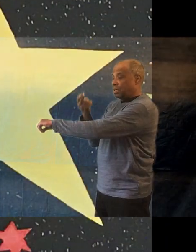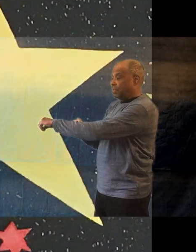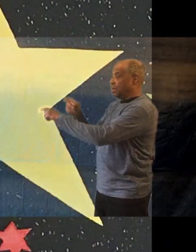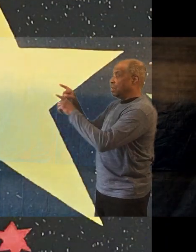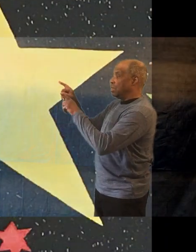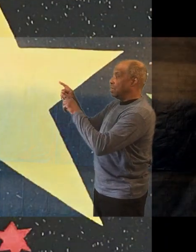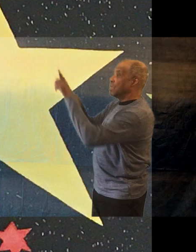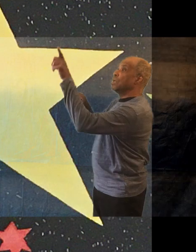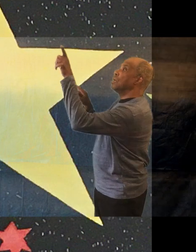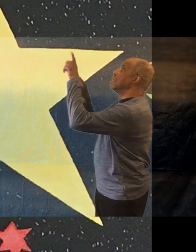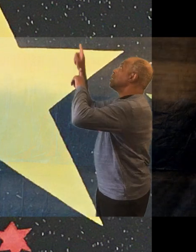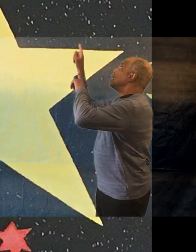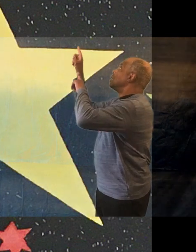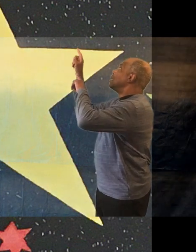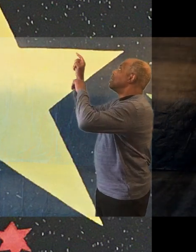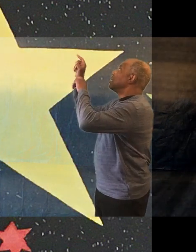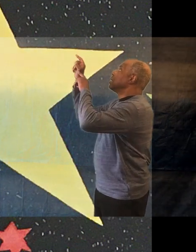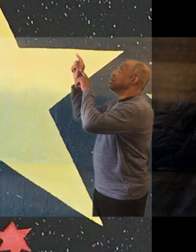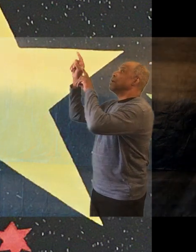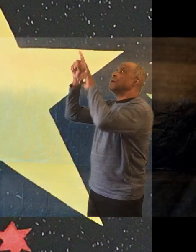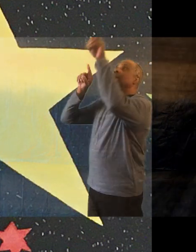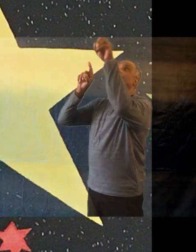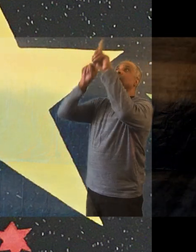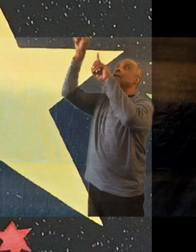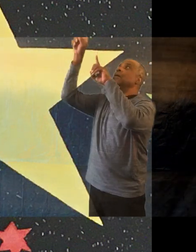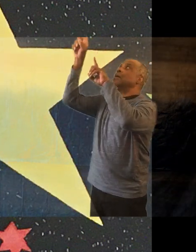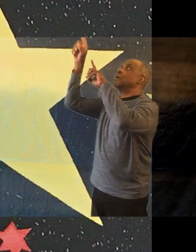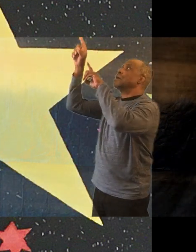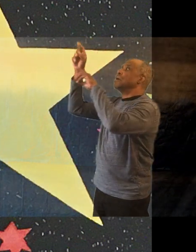And here is the star sheep.